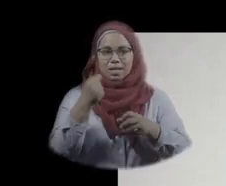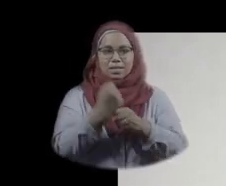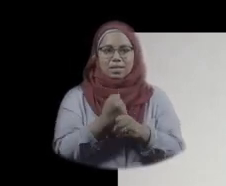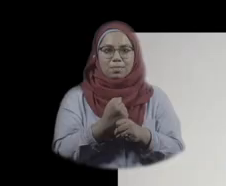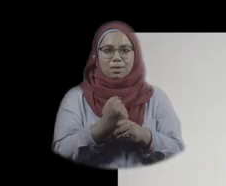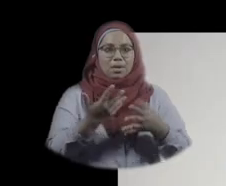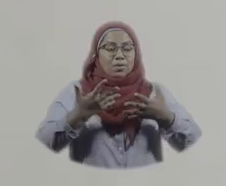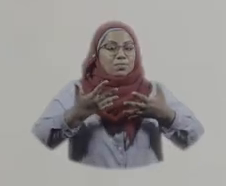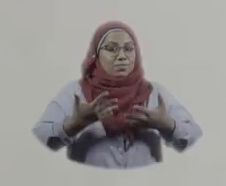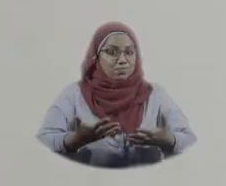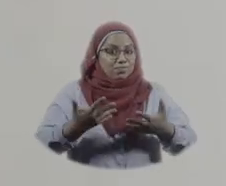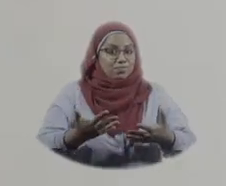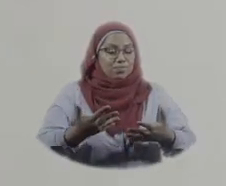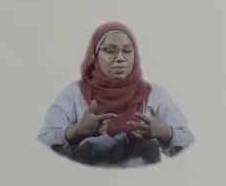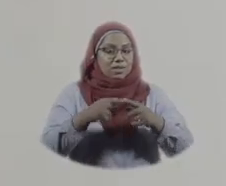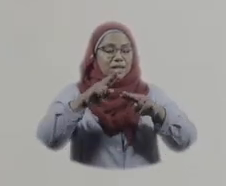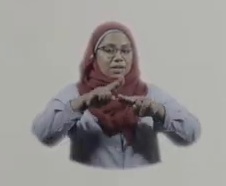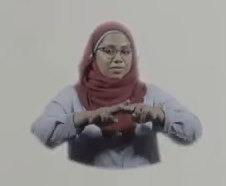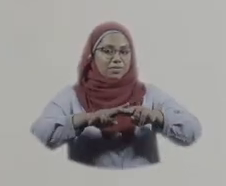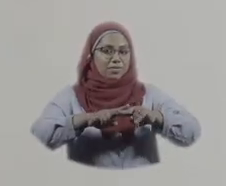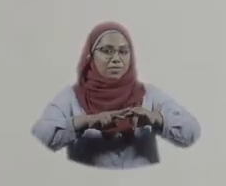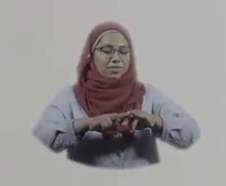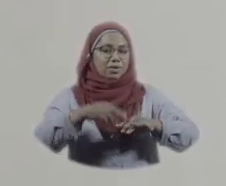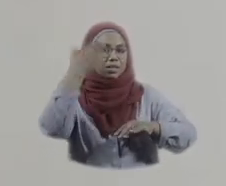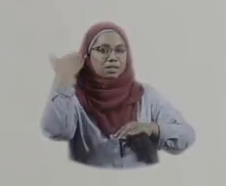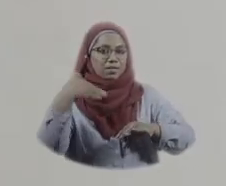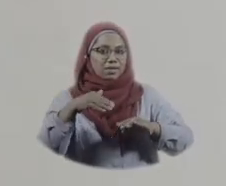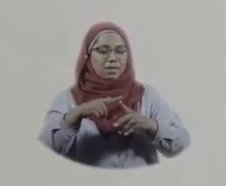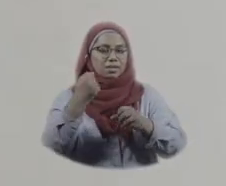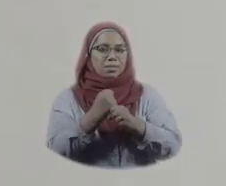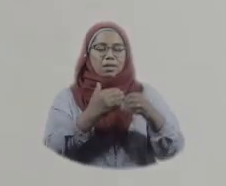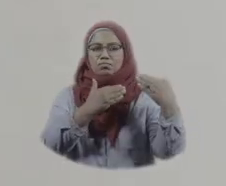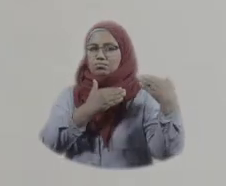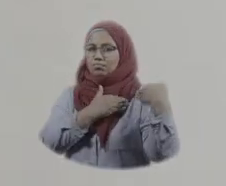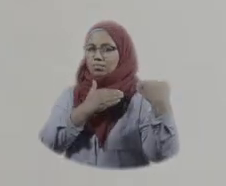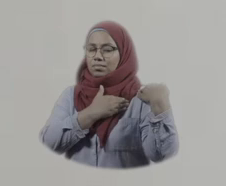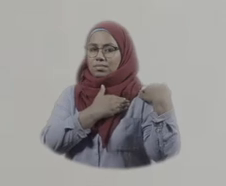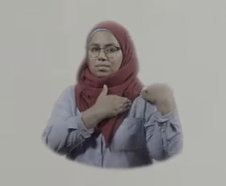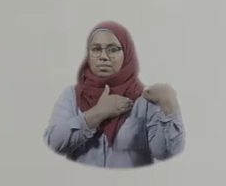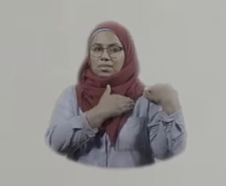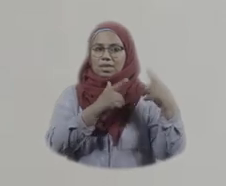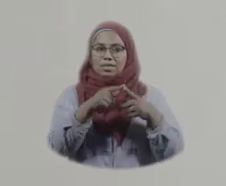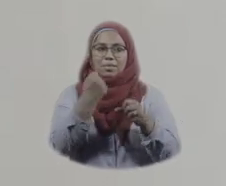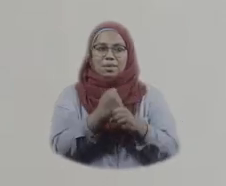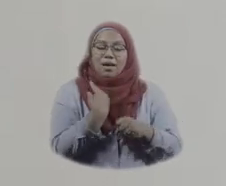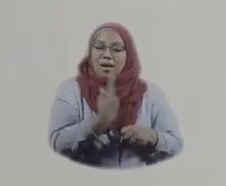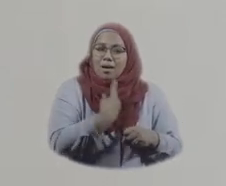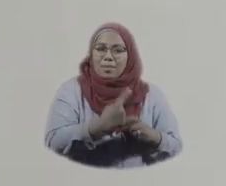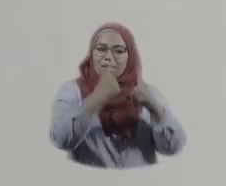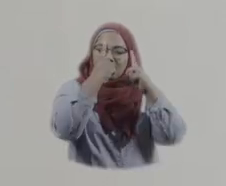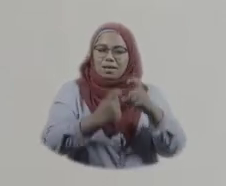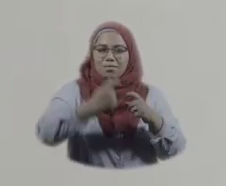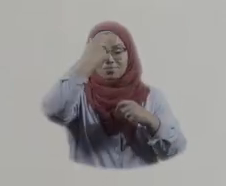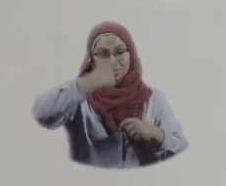terms of weight gain, anghen kuding na before nani what about responsibility to keep their body in